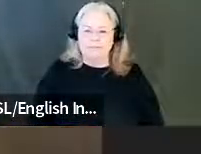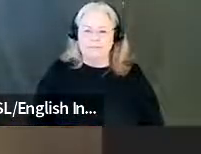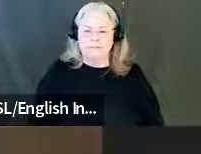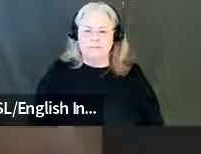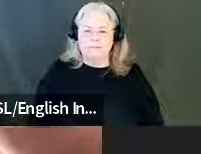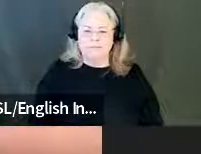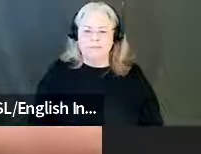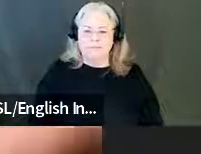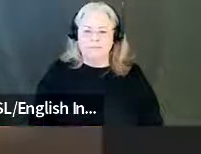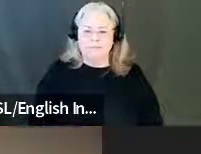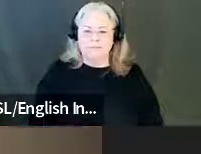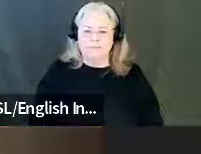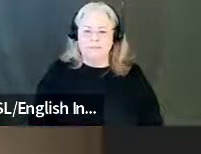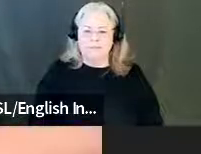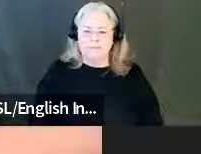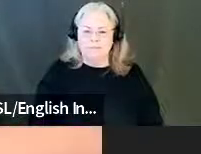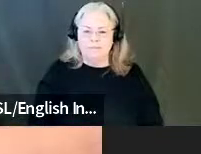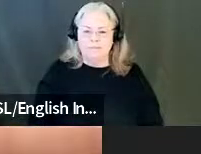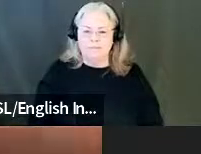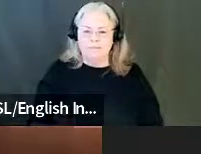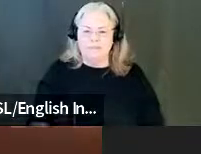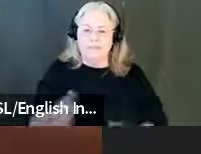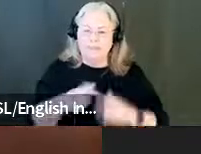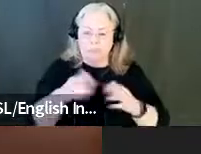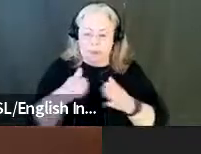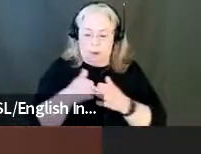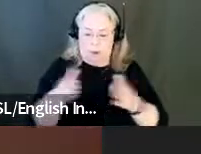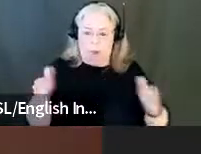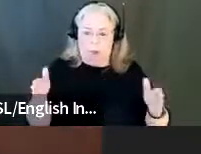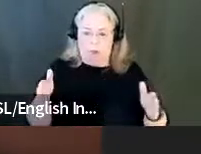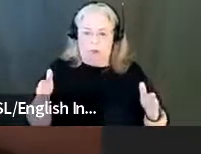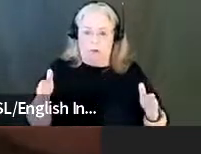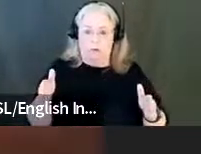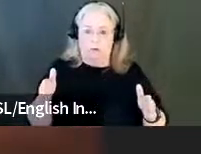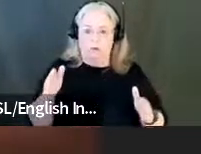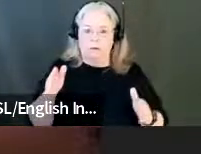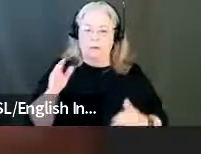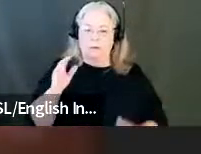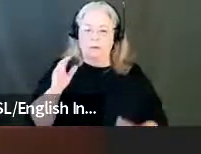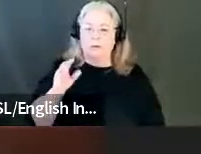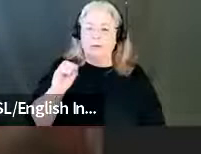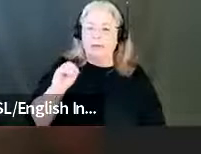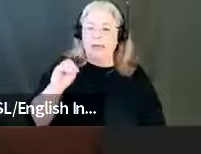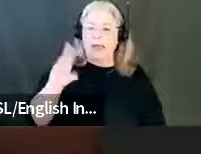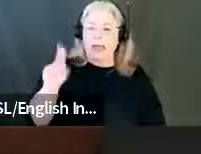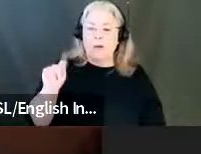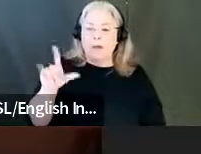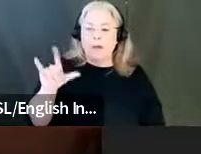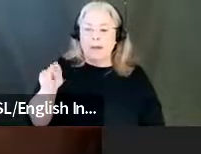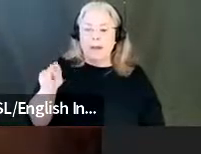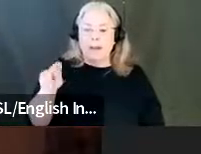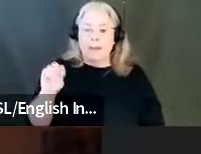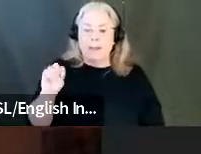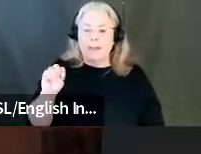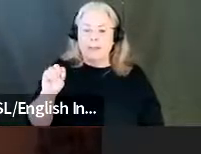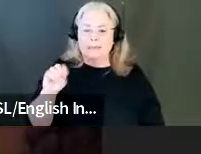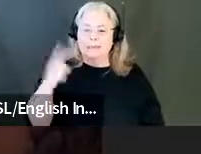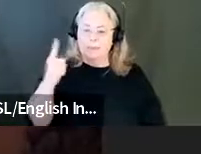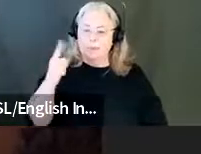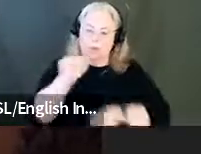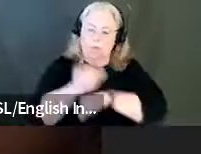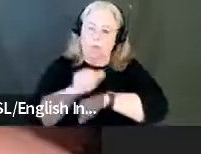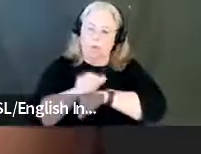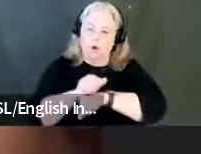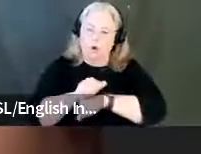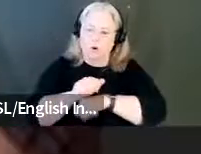will take longer strips of this and I will outline somebody's work surface, right? So